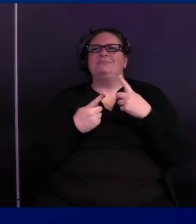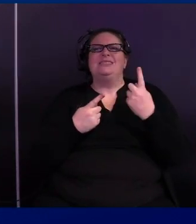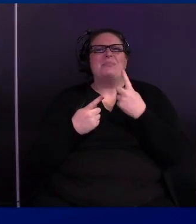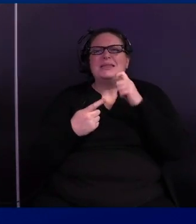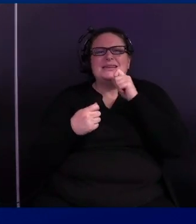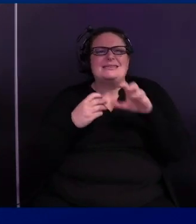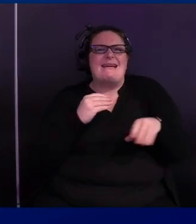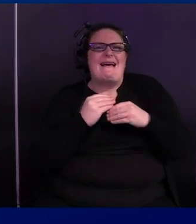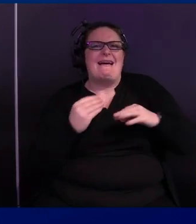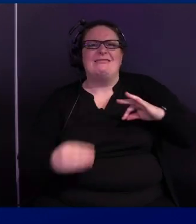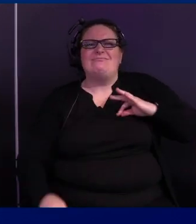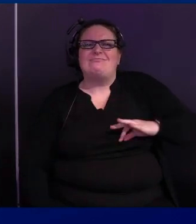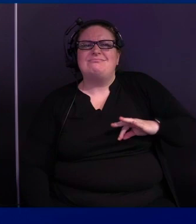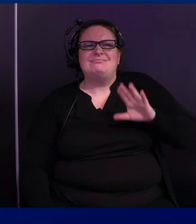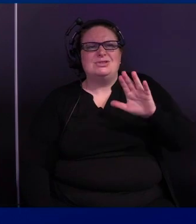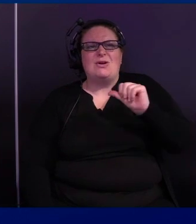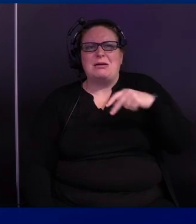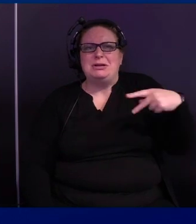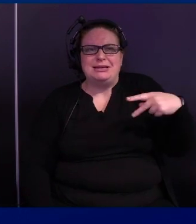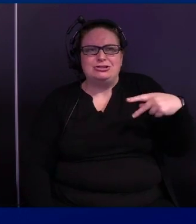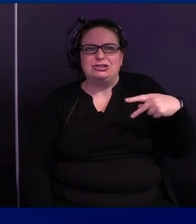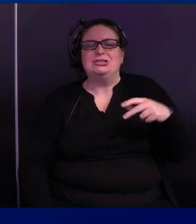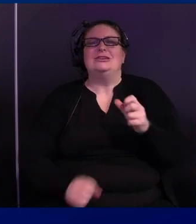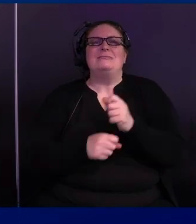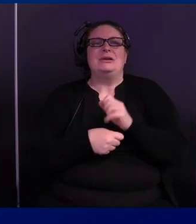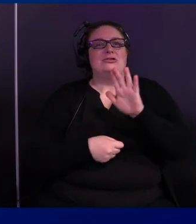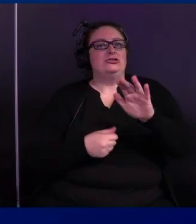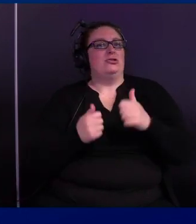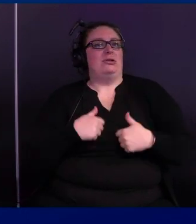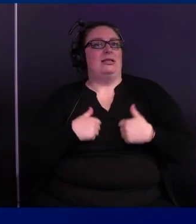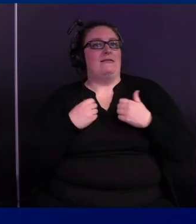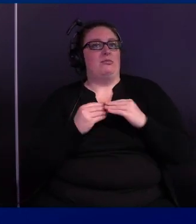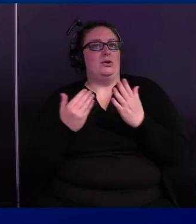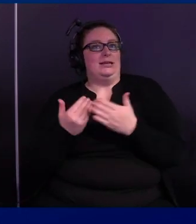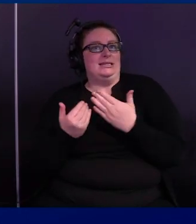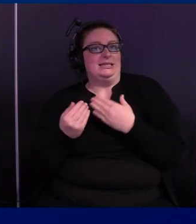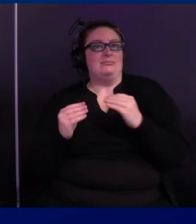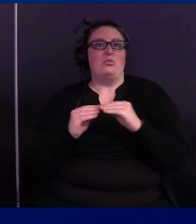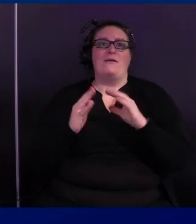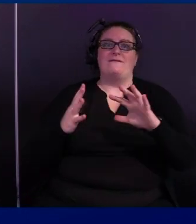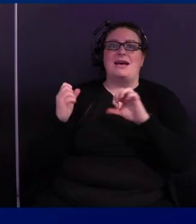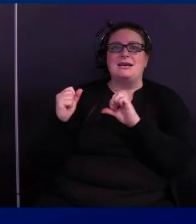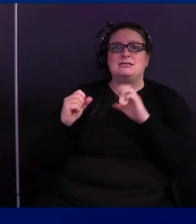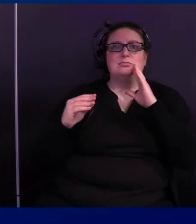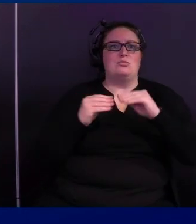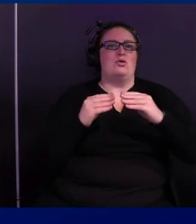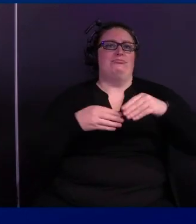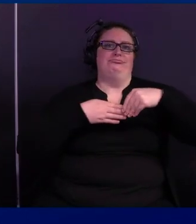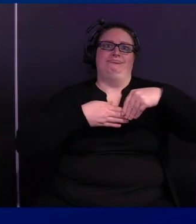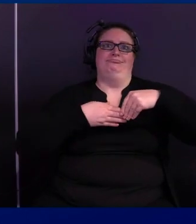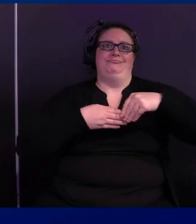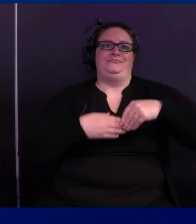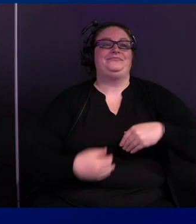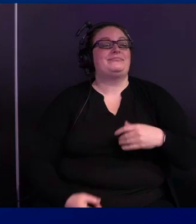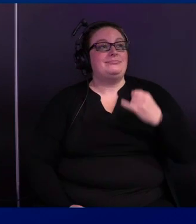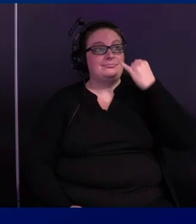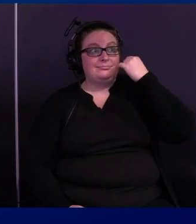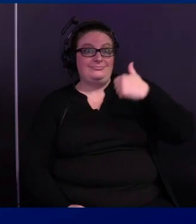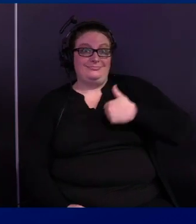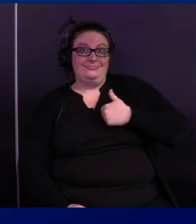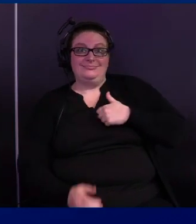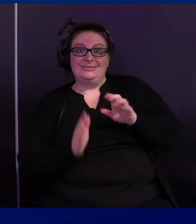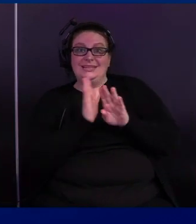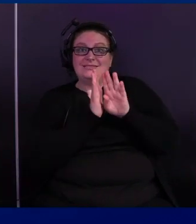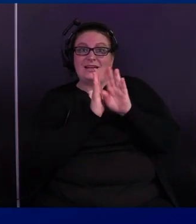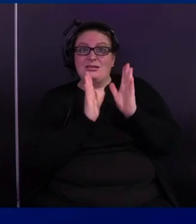your application and makes your life easier and faster and more agile. And if it was me, if I was a developer who just got out